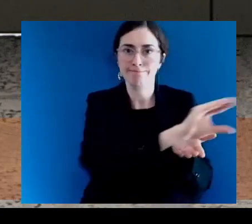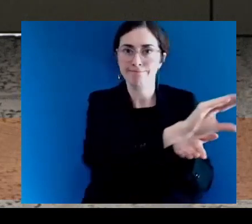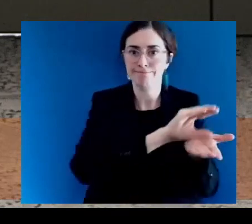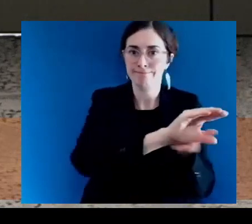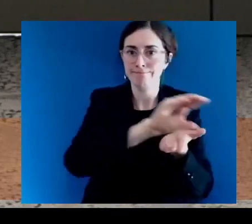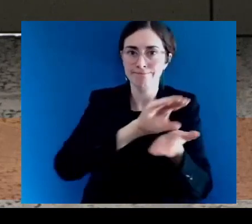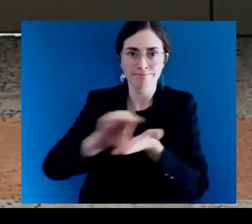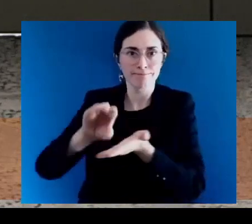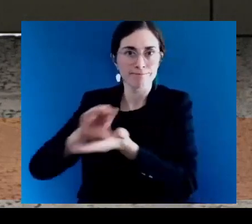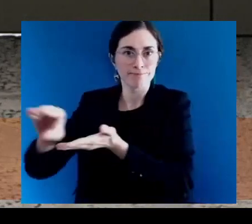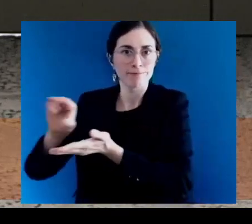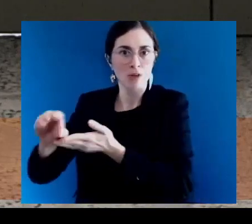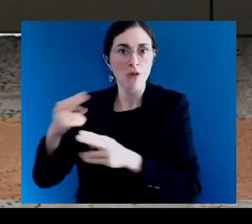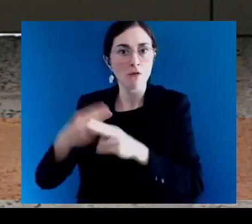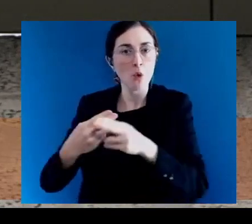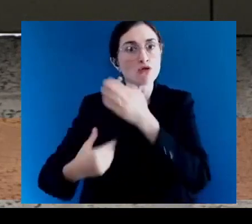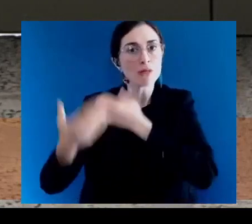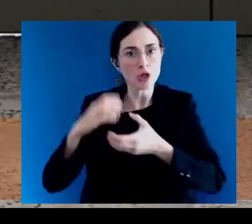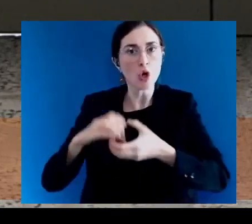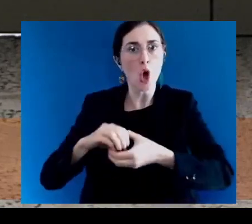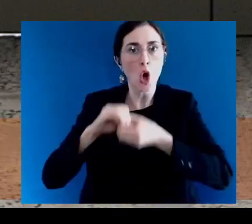energy transition. Is that correct?